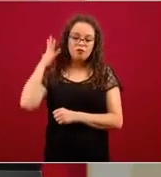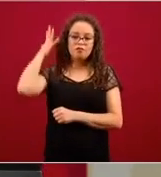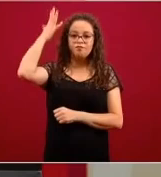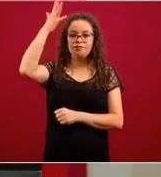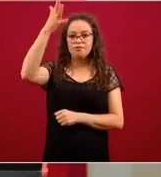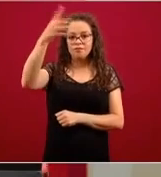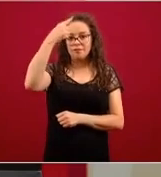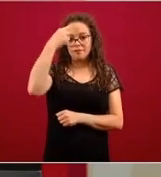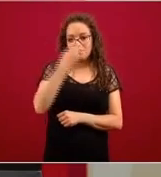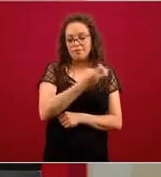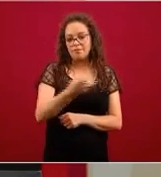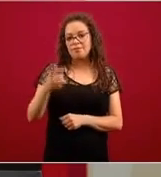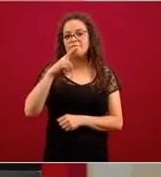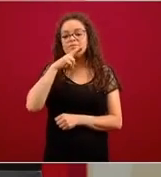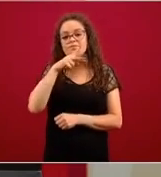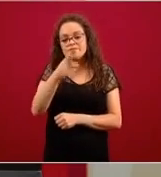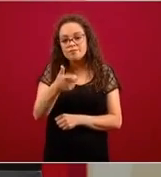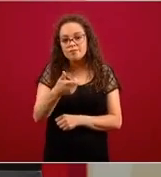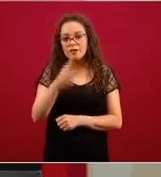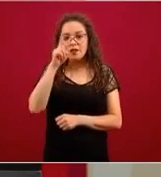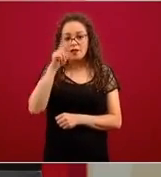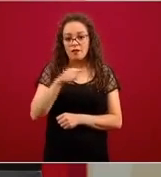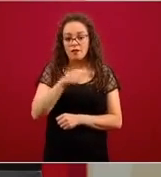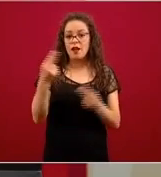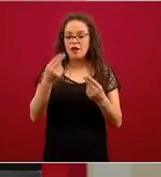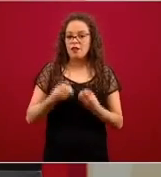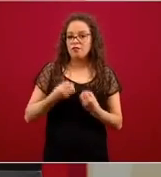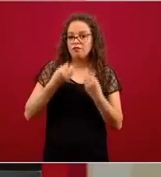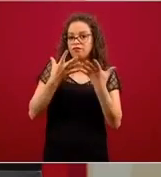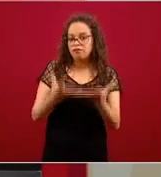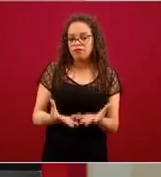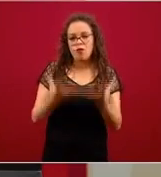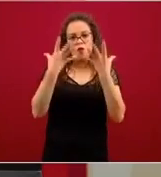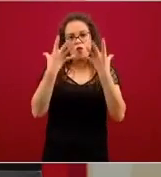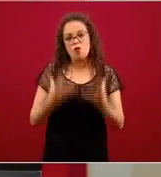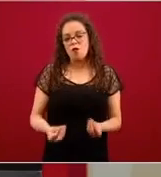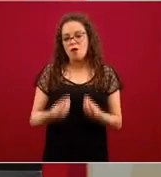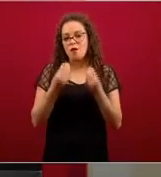Because children are the hope of this country.